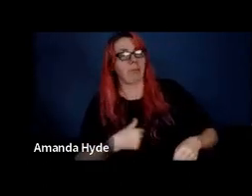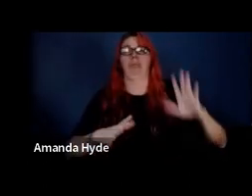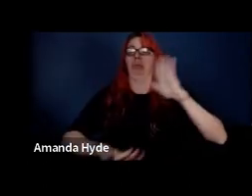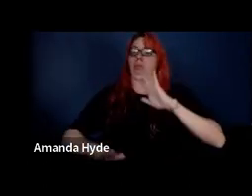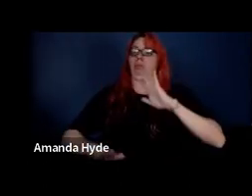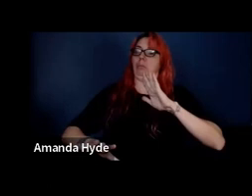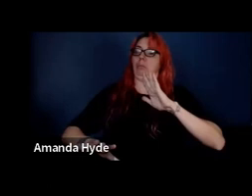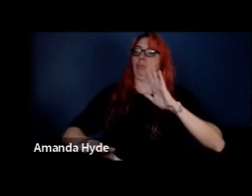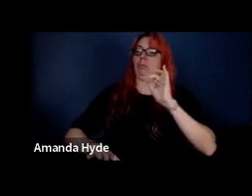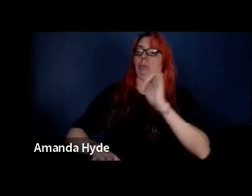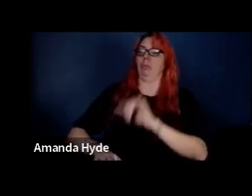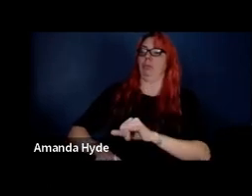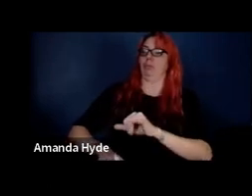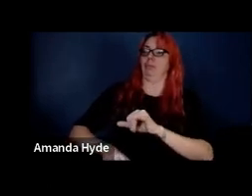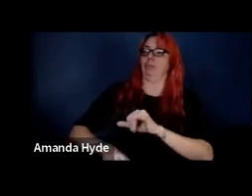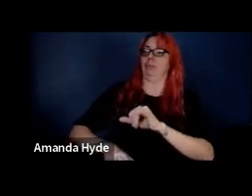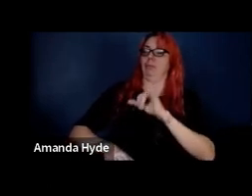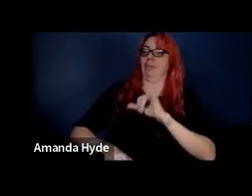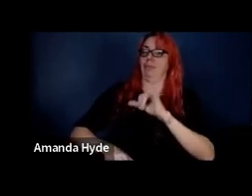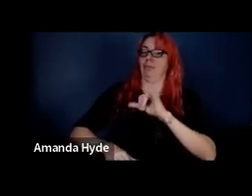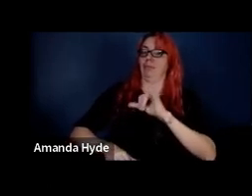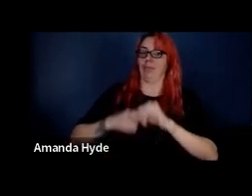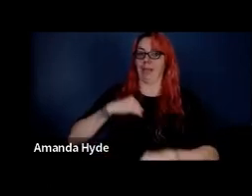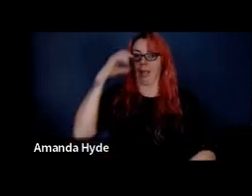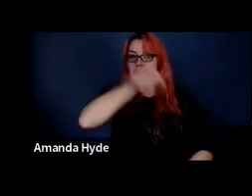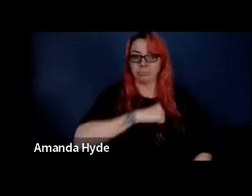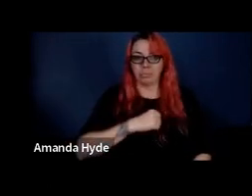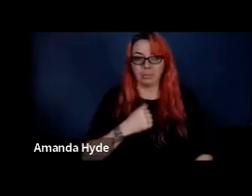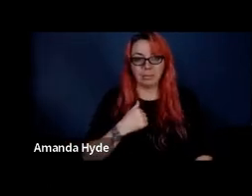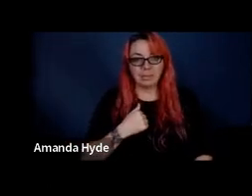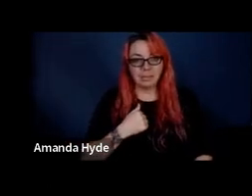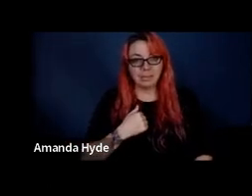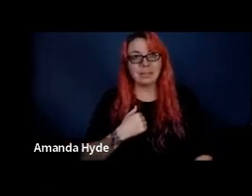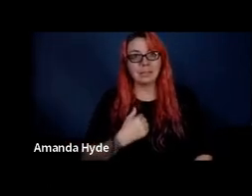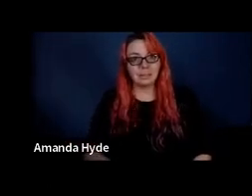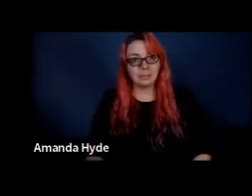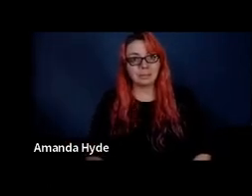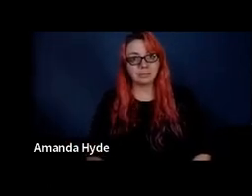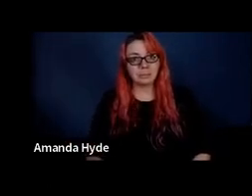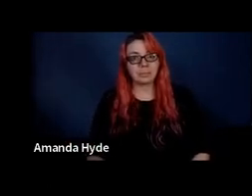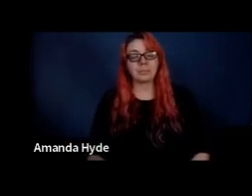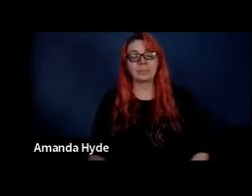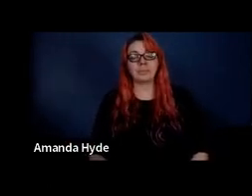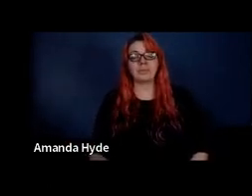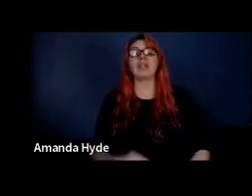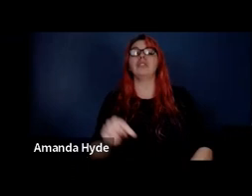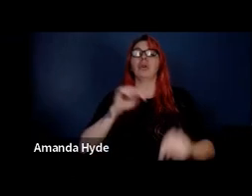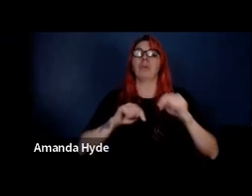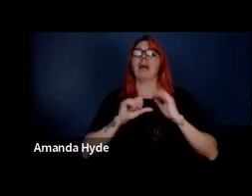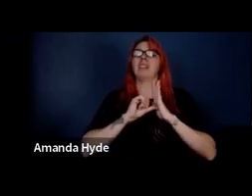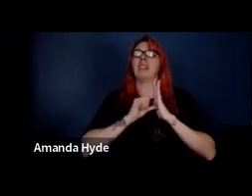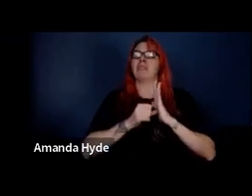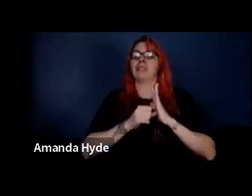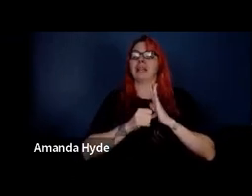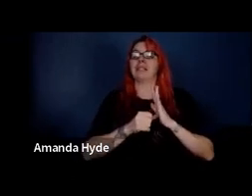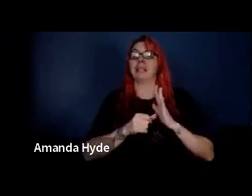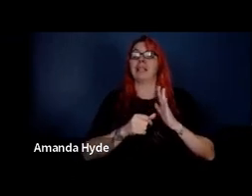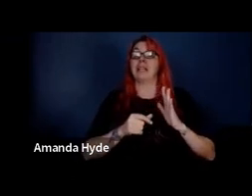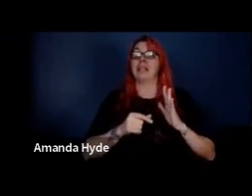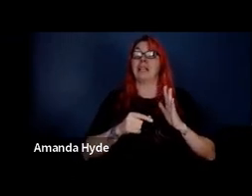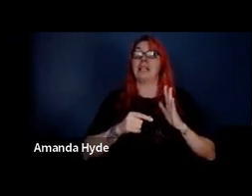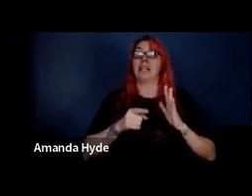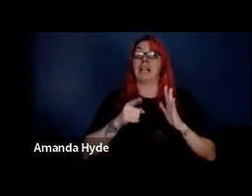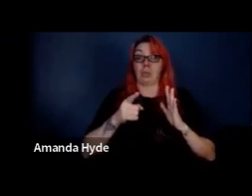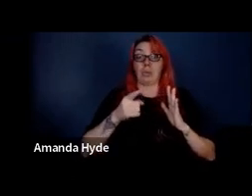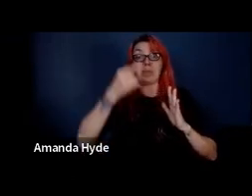work for someone. So again, I go back to the thing I said about, you don't know what you don't know until you know you didn't know it. And so that's a really good